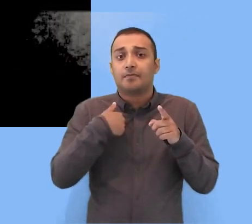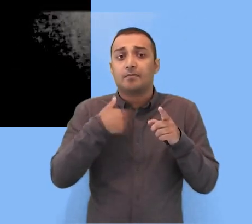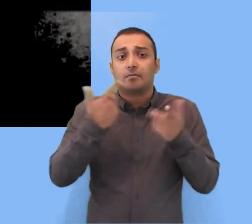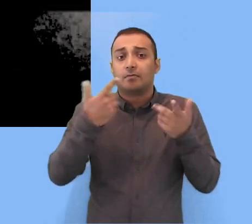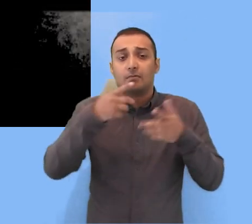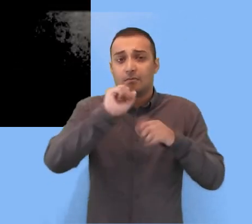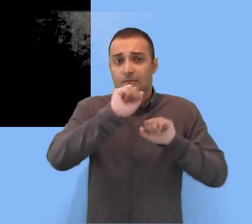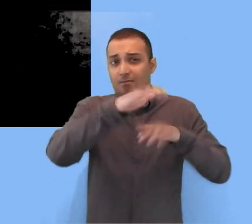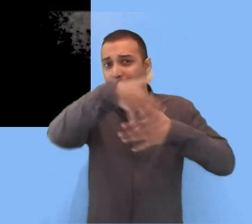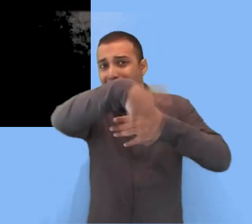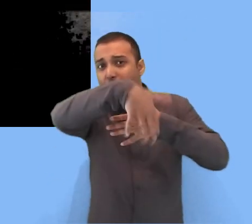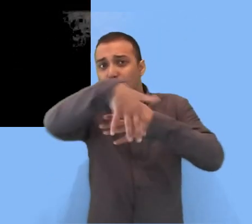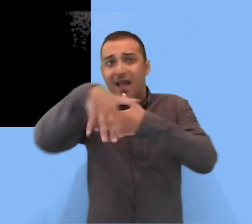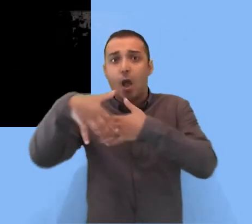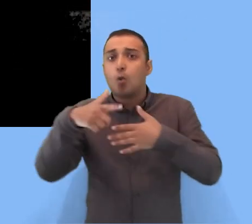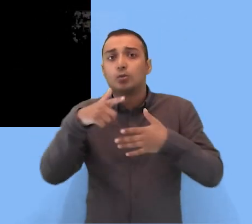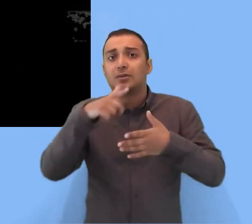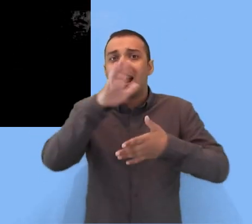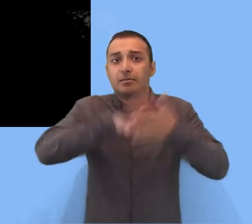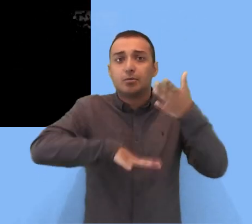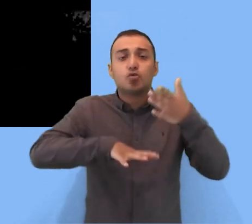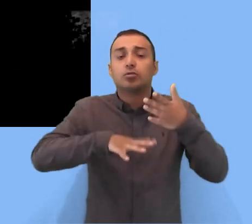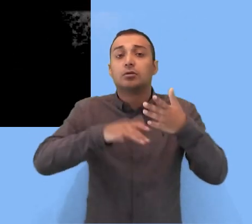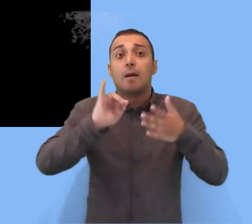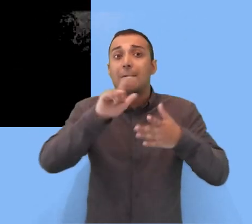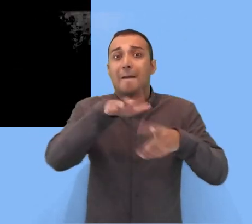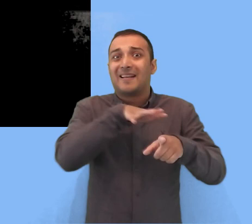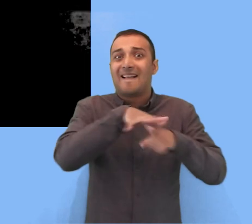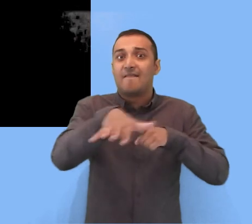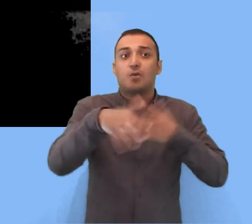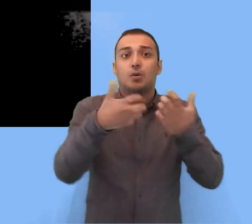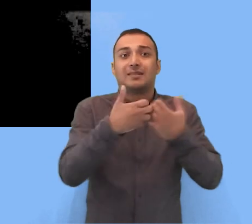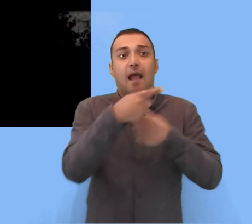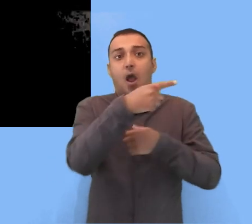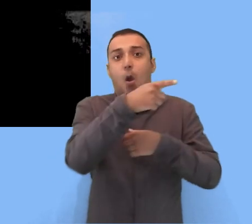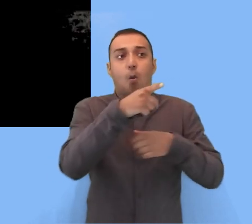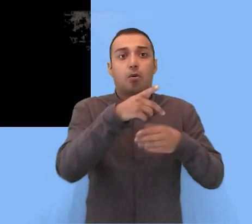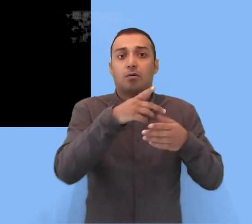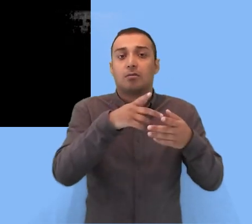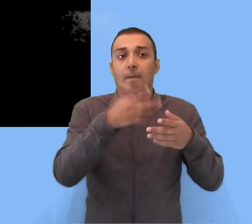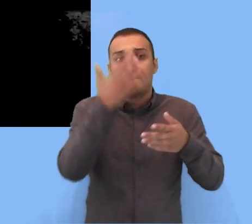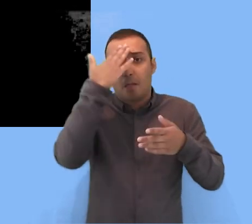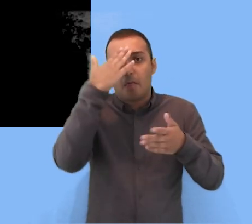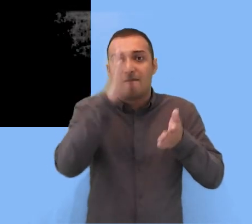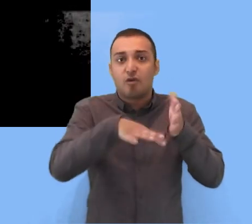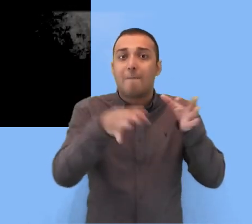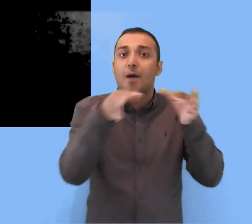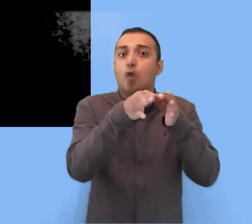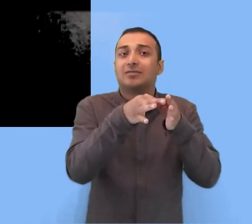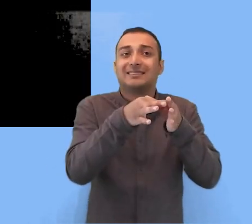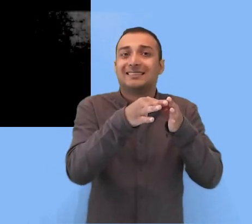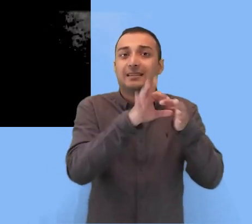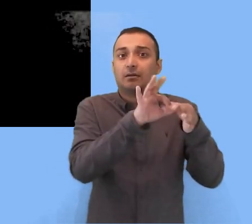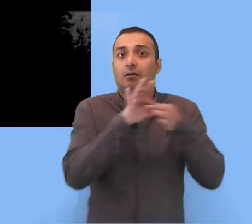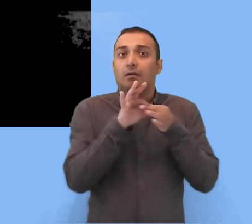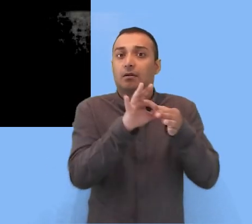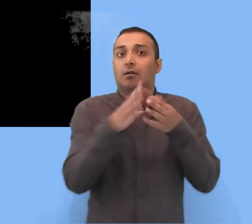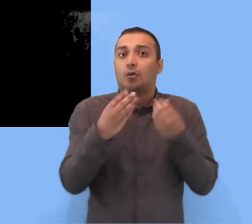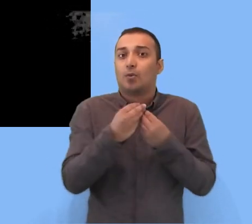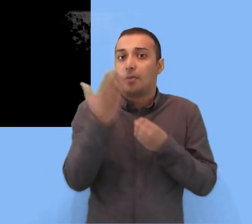influence how minority mothers in my class interact with the school? That's a big